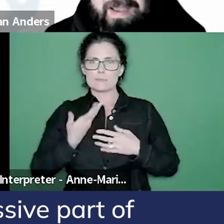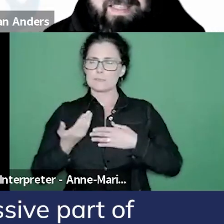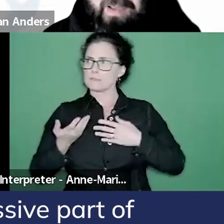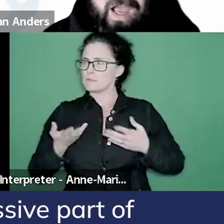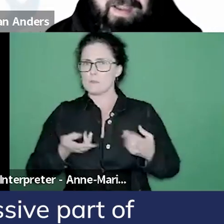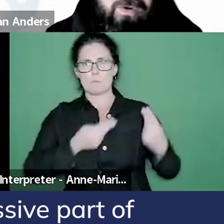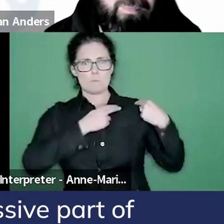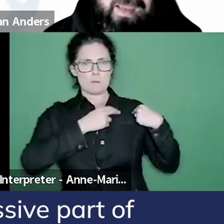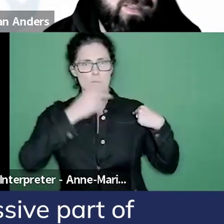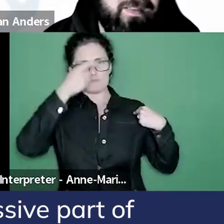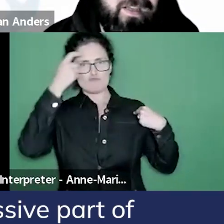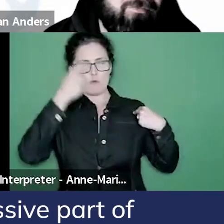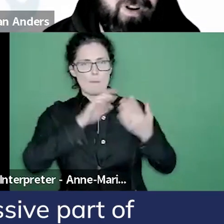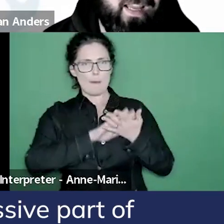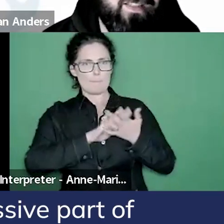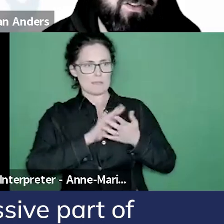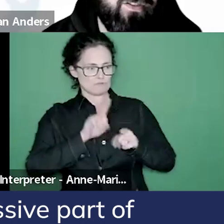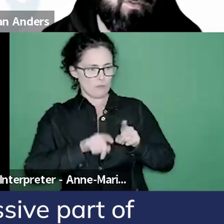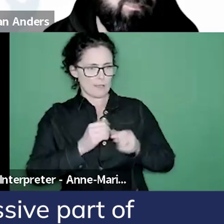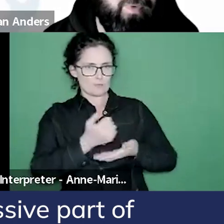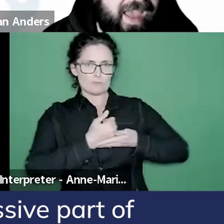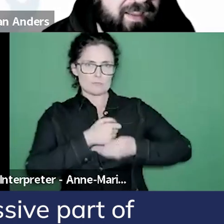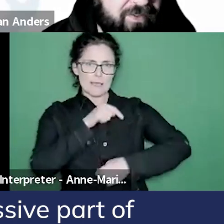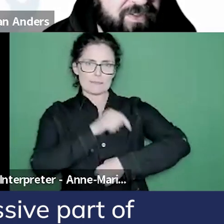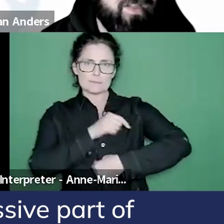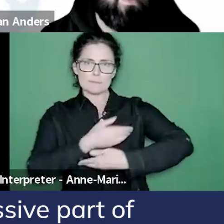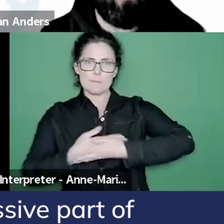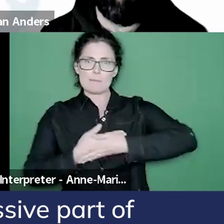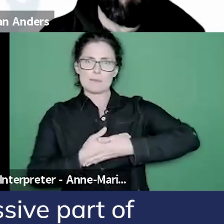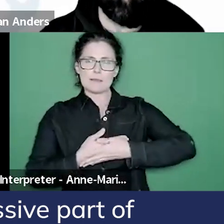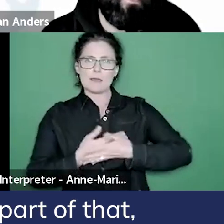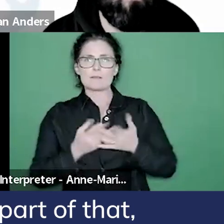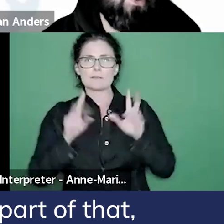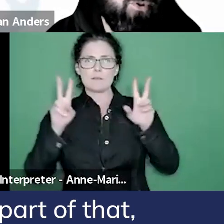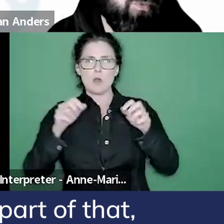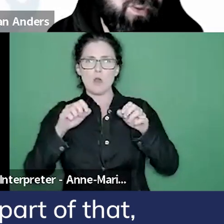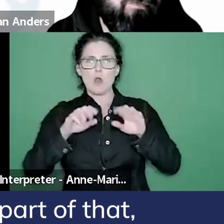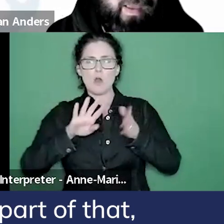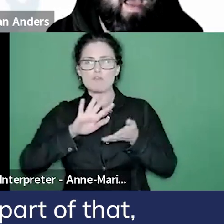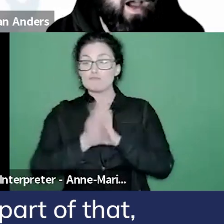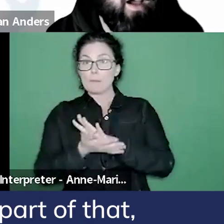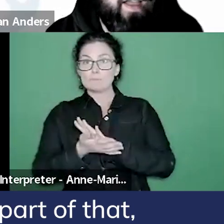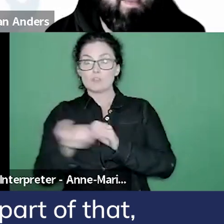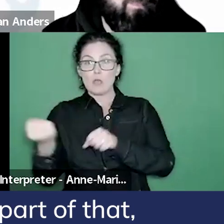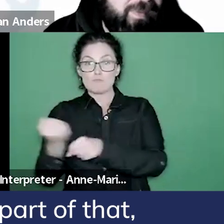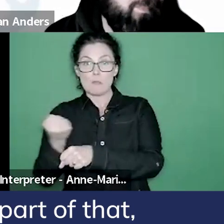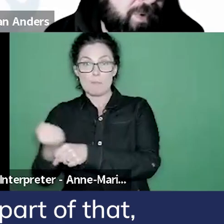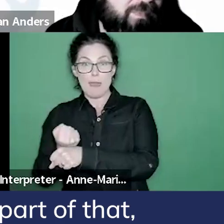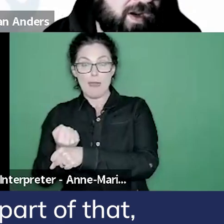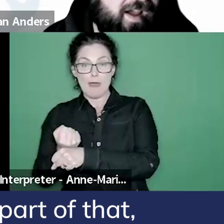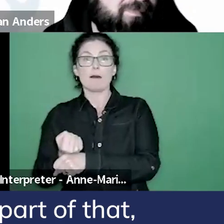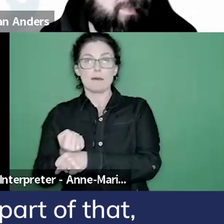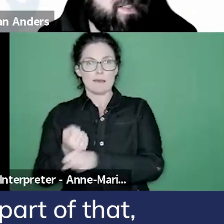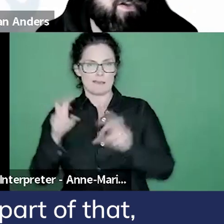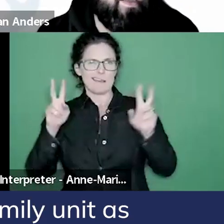is a massive part of how babies relate to caregivers. And if caregivers struggle with the repair part of that,